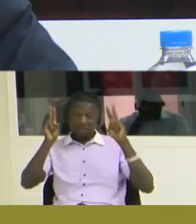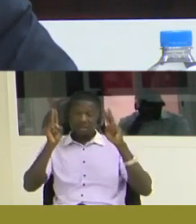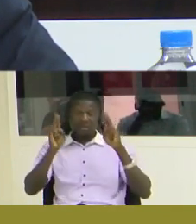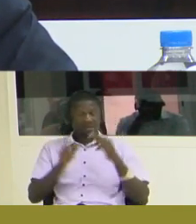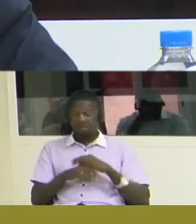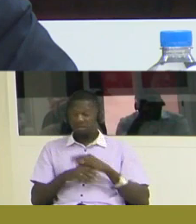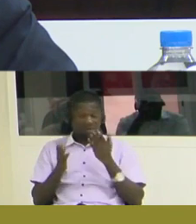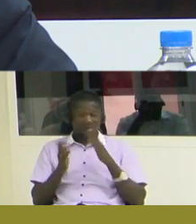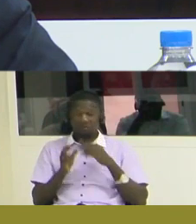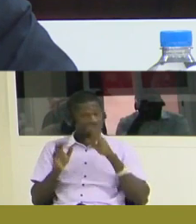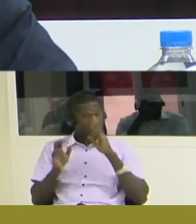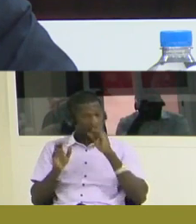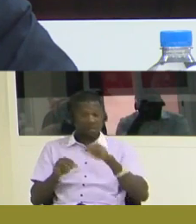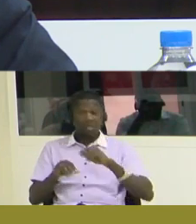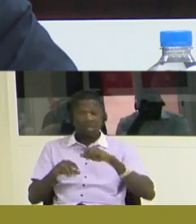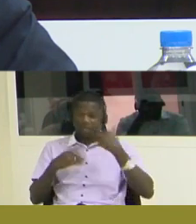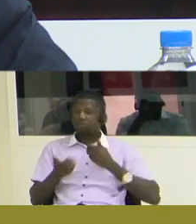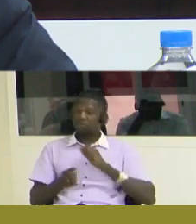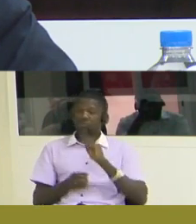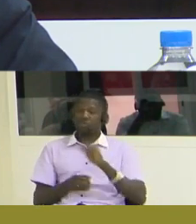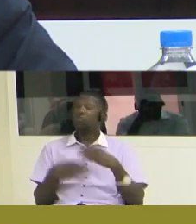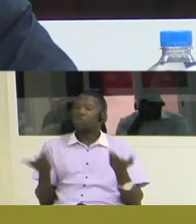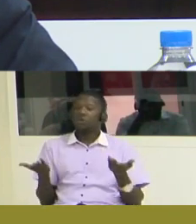something had to be done